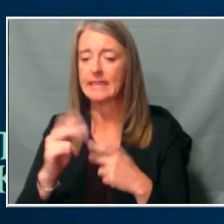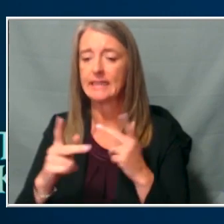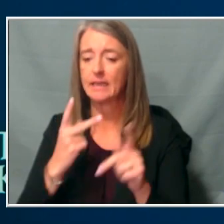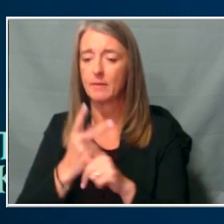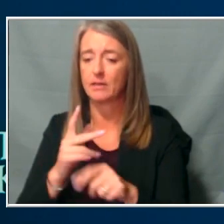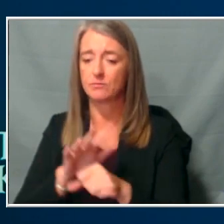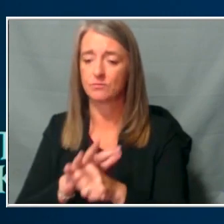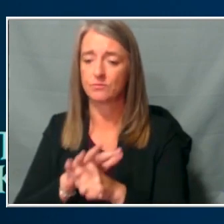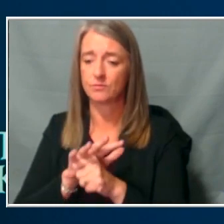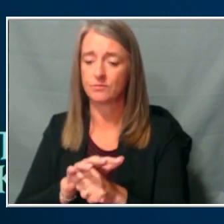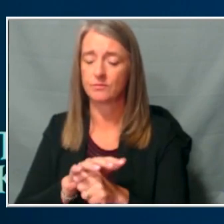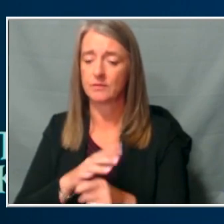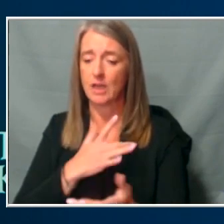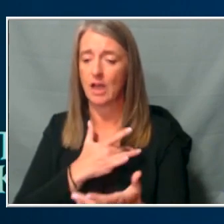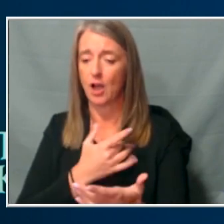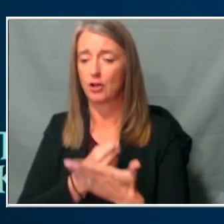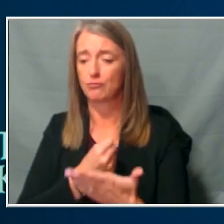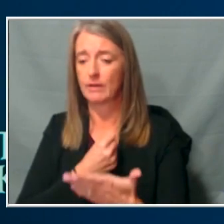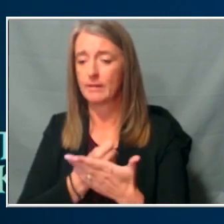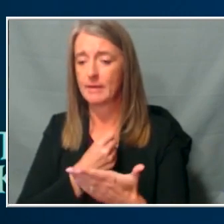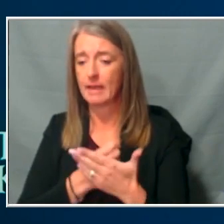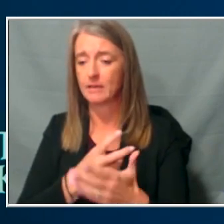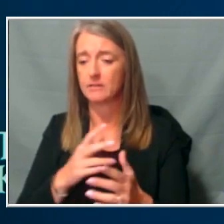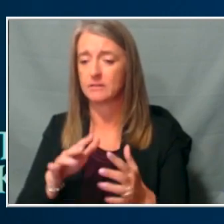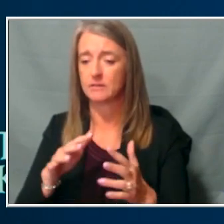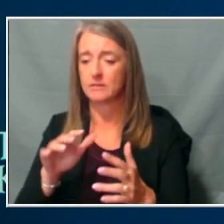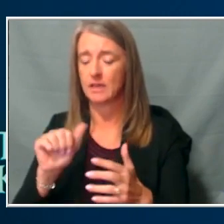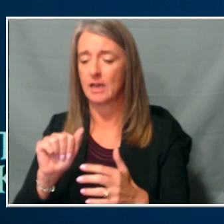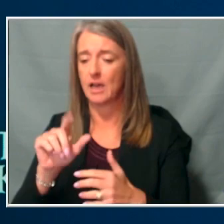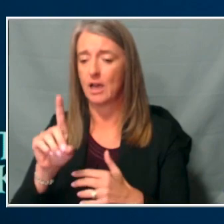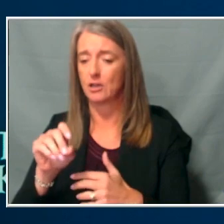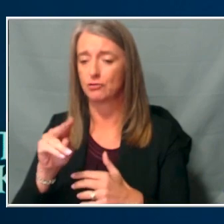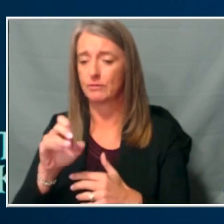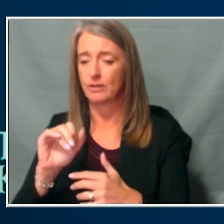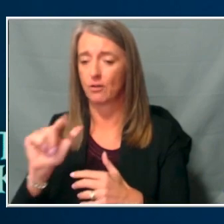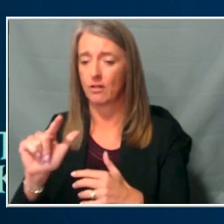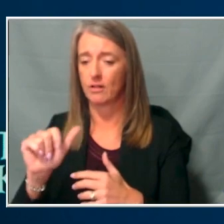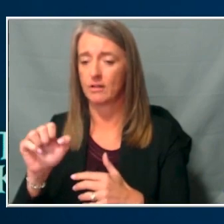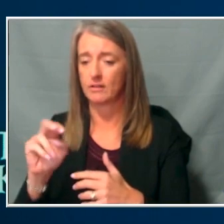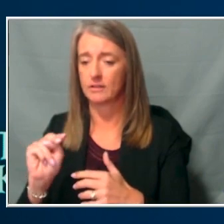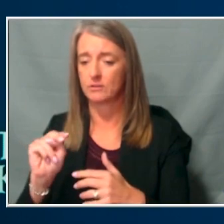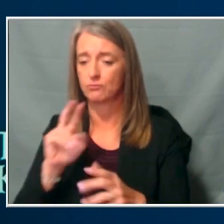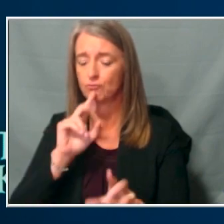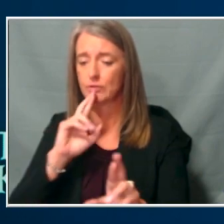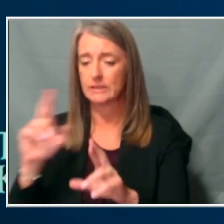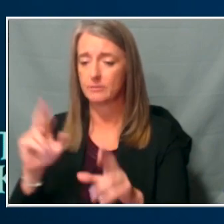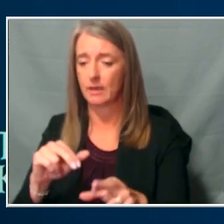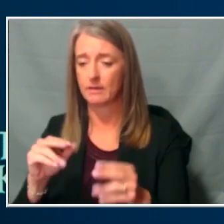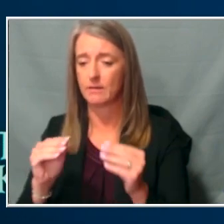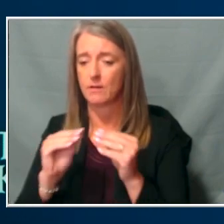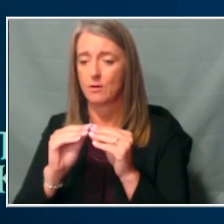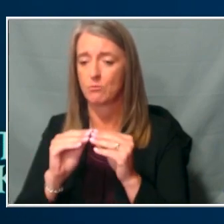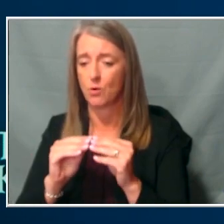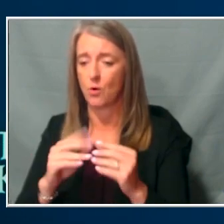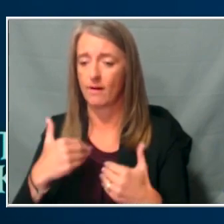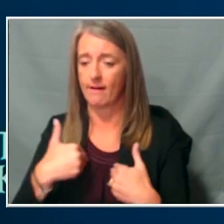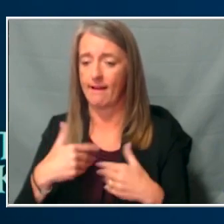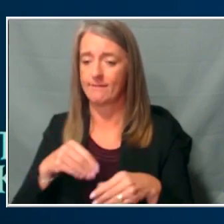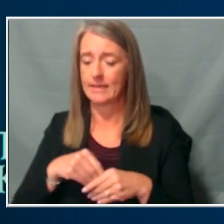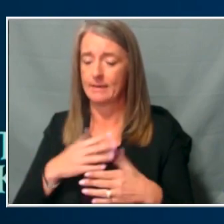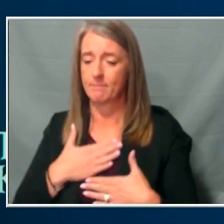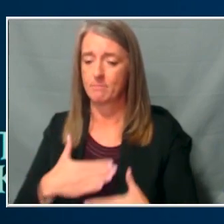the arrhythmias are all triggered by just the adrenaline response. The higher the stress level is, the more adrenaline you have in your body, and